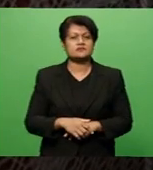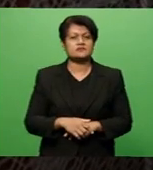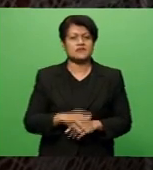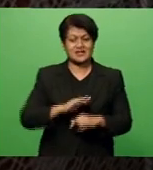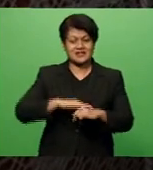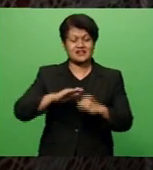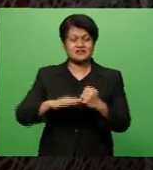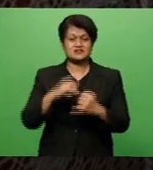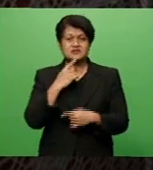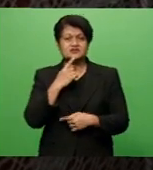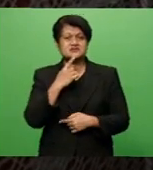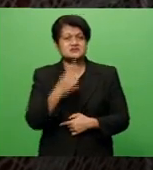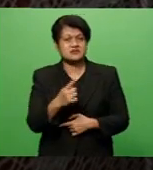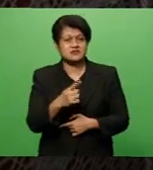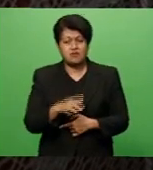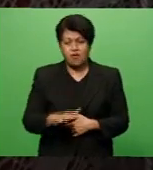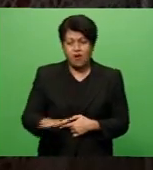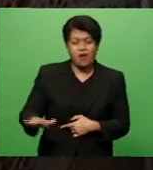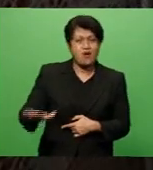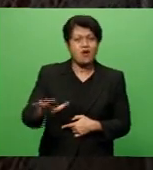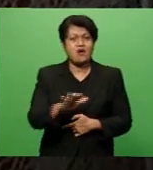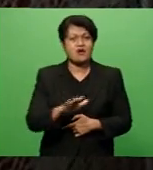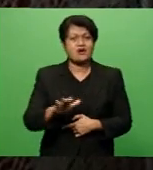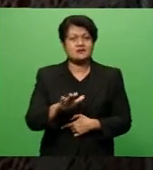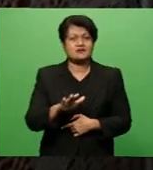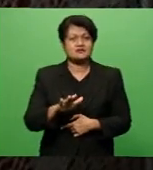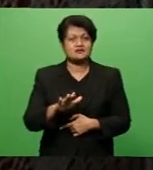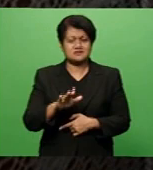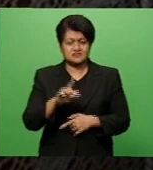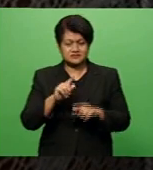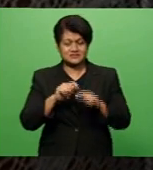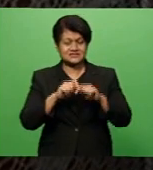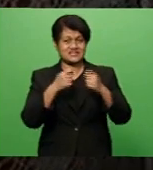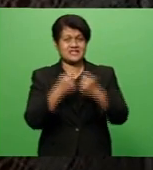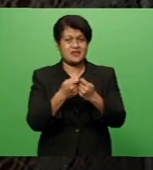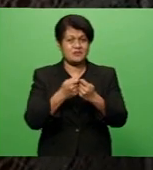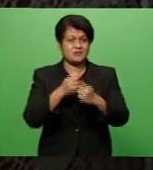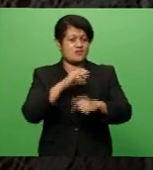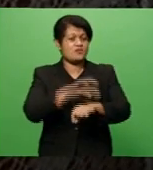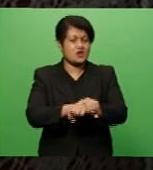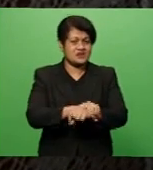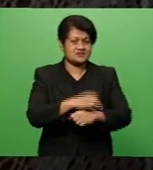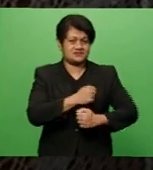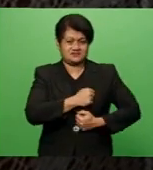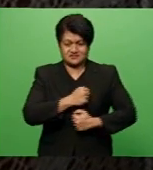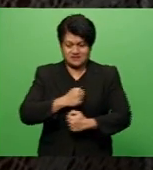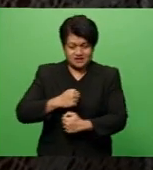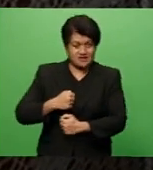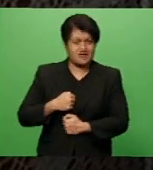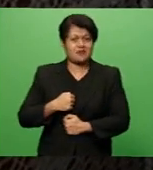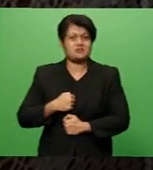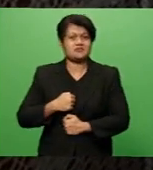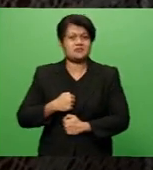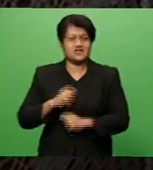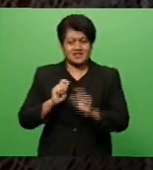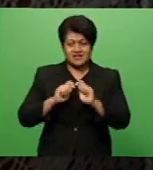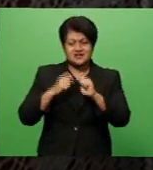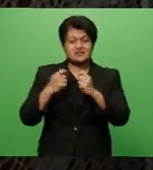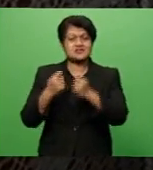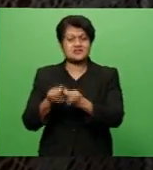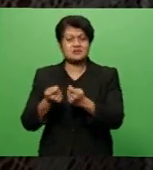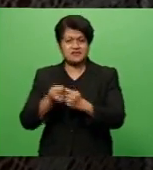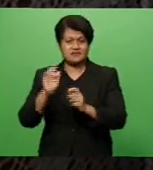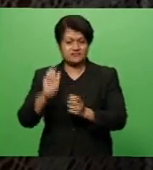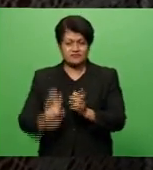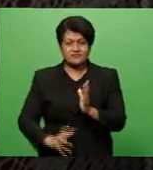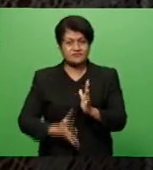a shout out to all the first responders, police officers, RFMF personnel, corrections officers and fire